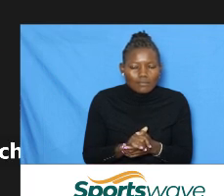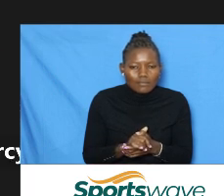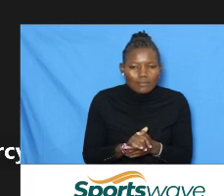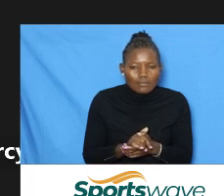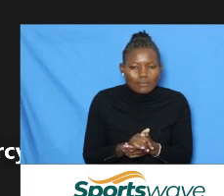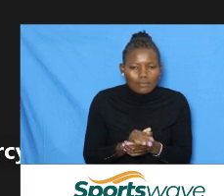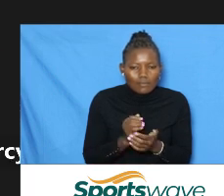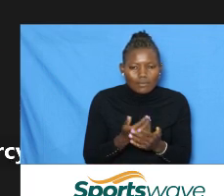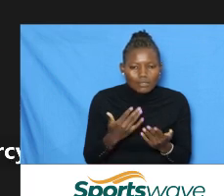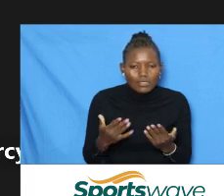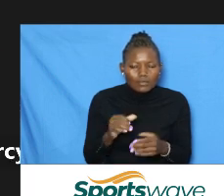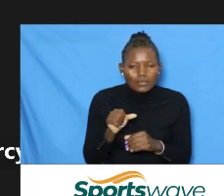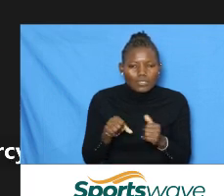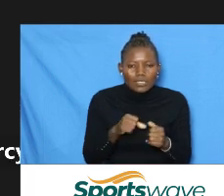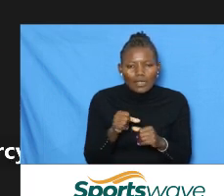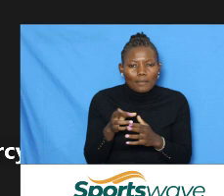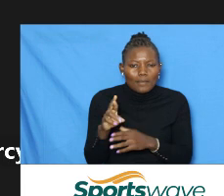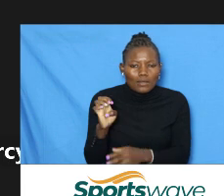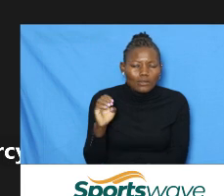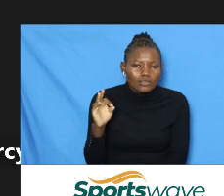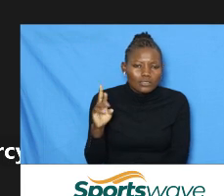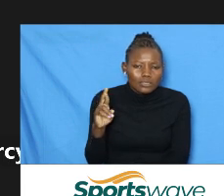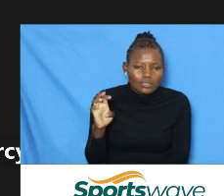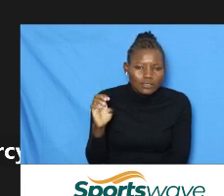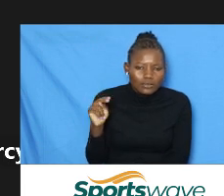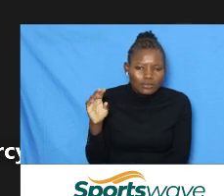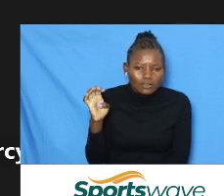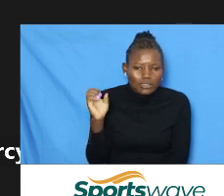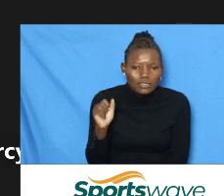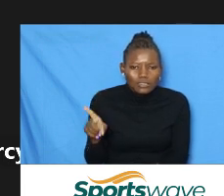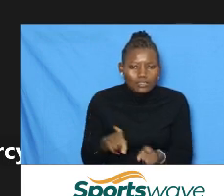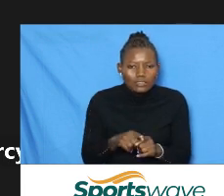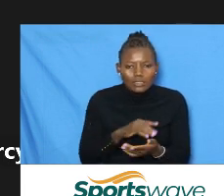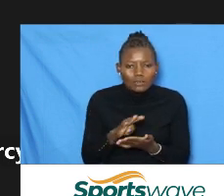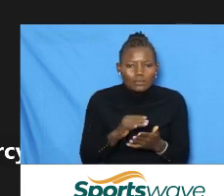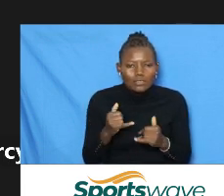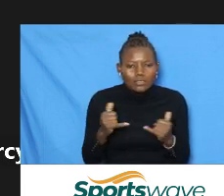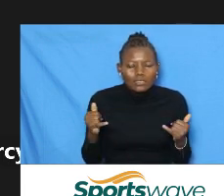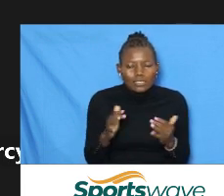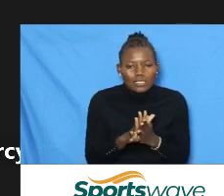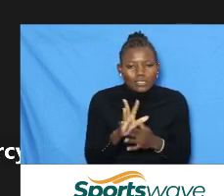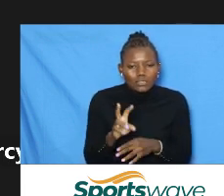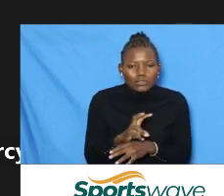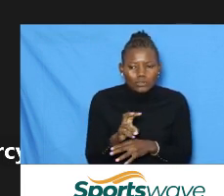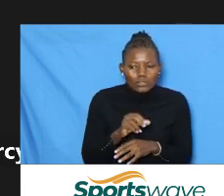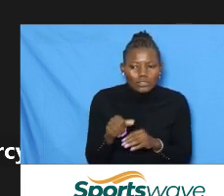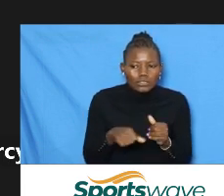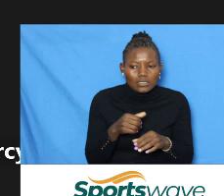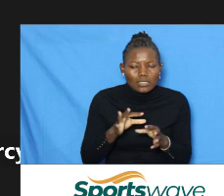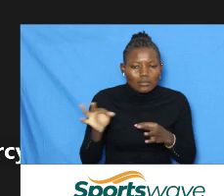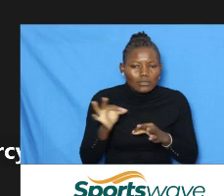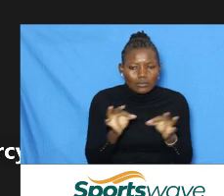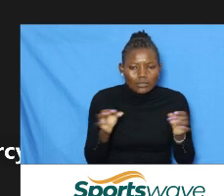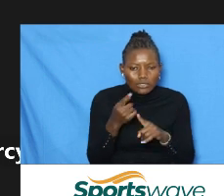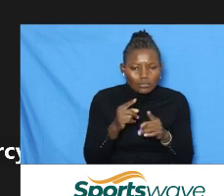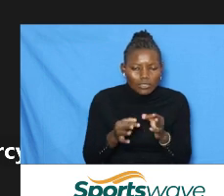by setting a reference and a baseline to checking the parameters on the measurement. But